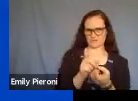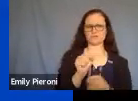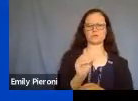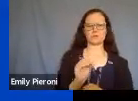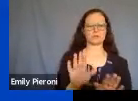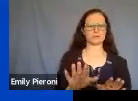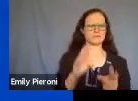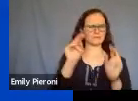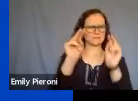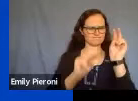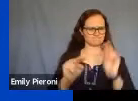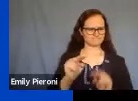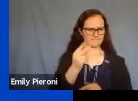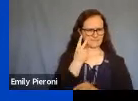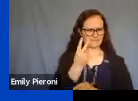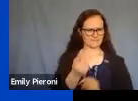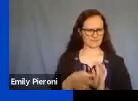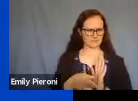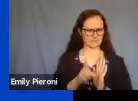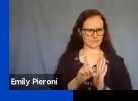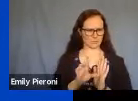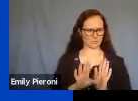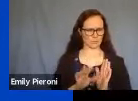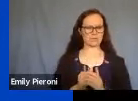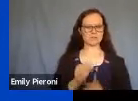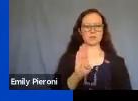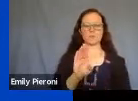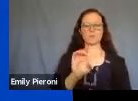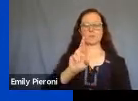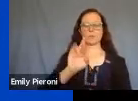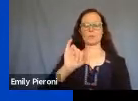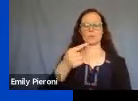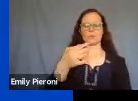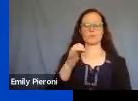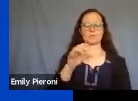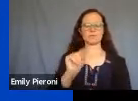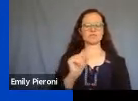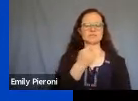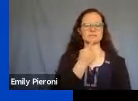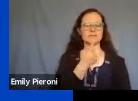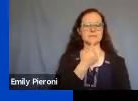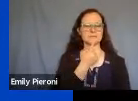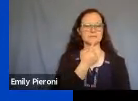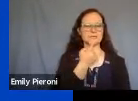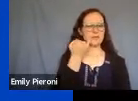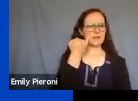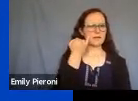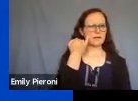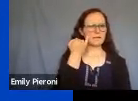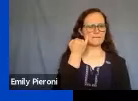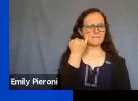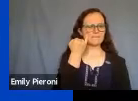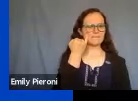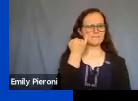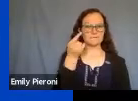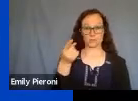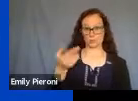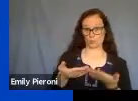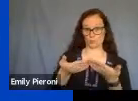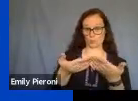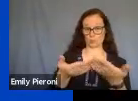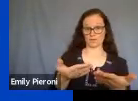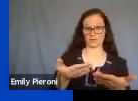just a second. So Bridget Boynak, if you're willing to ask